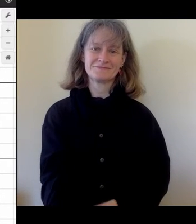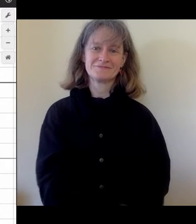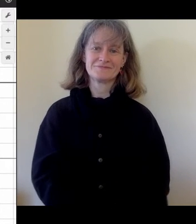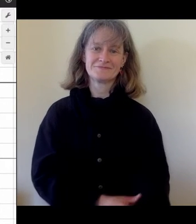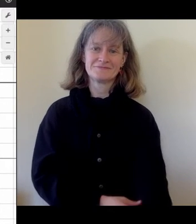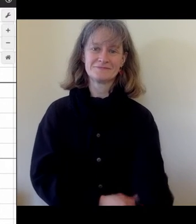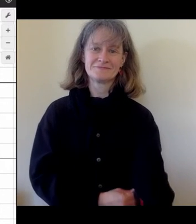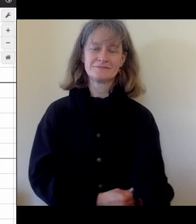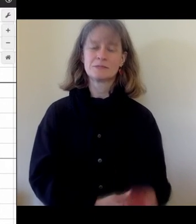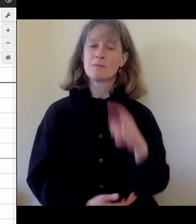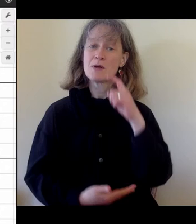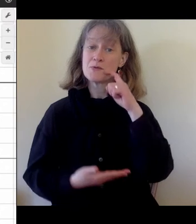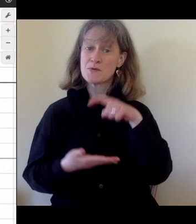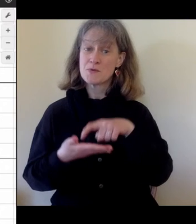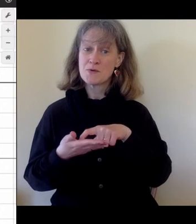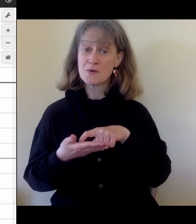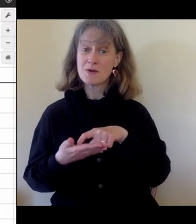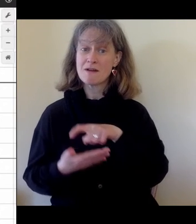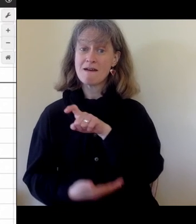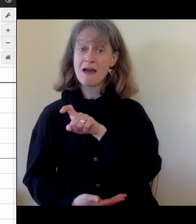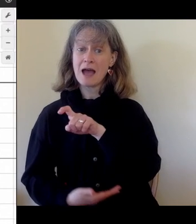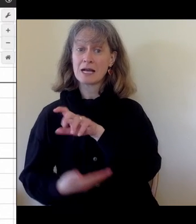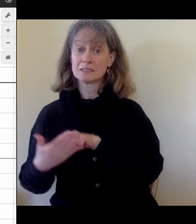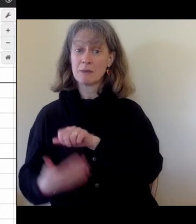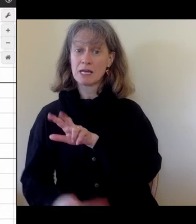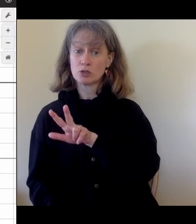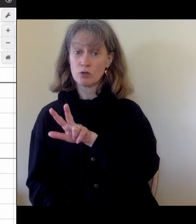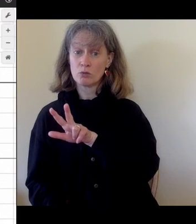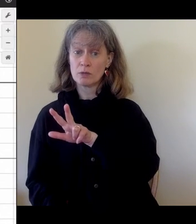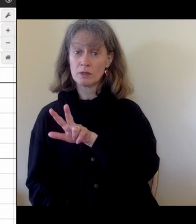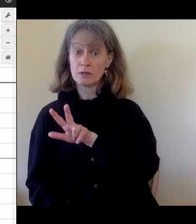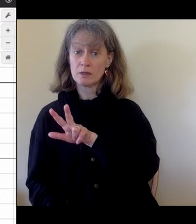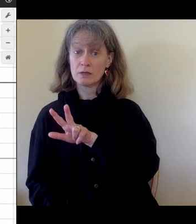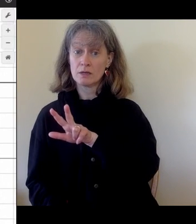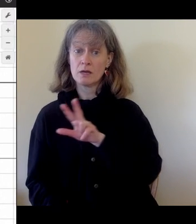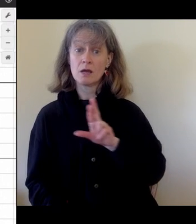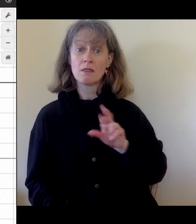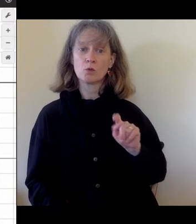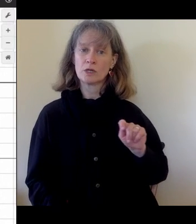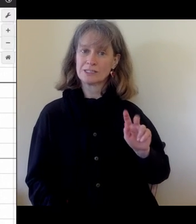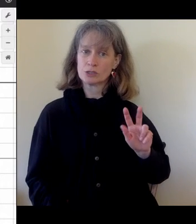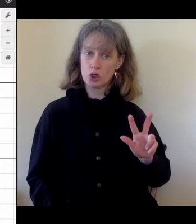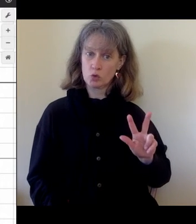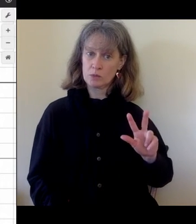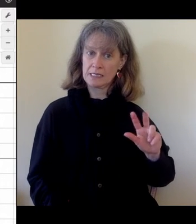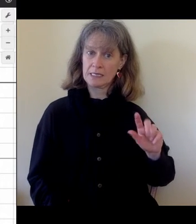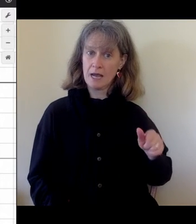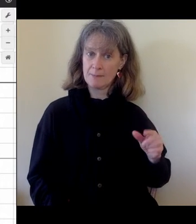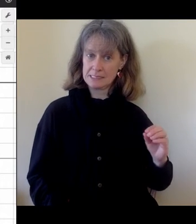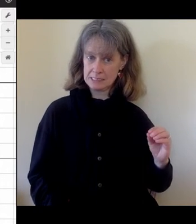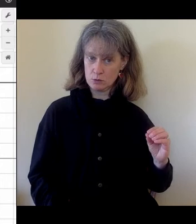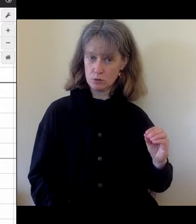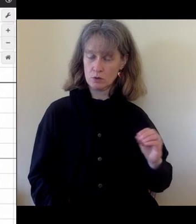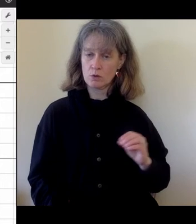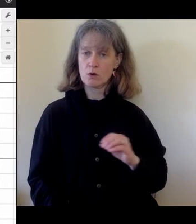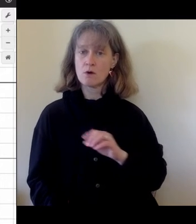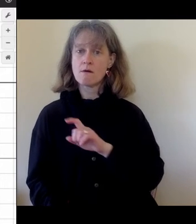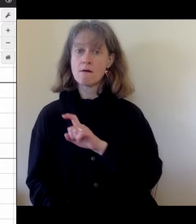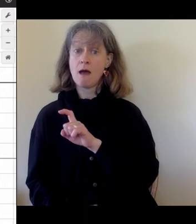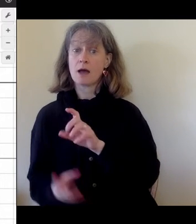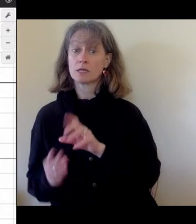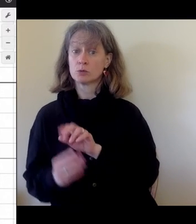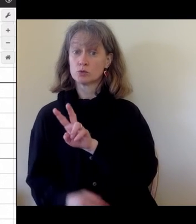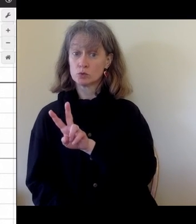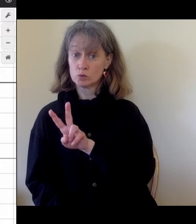So notice, x minus 3, the root is 3, 0. X plus